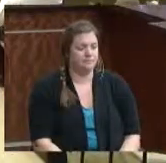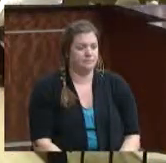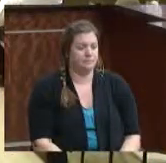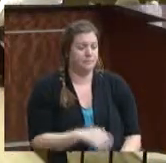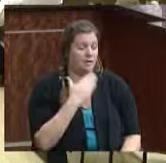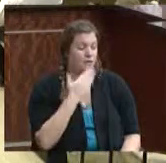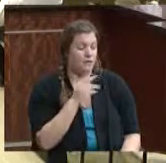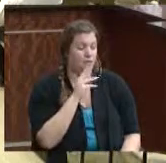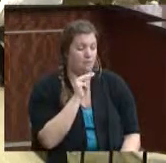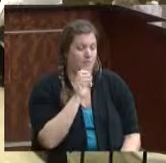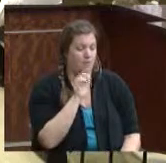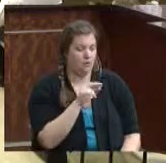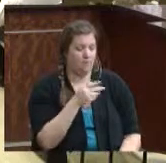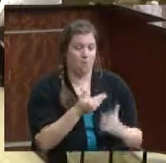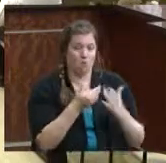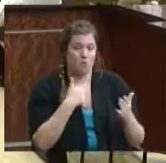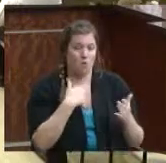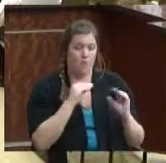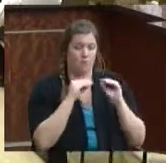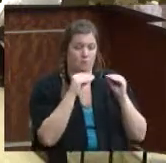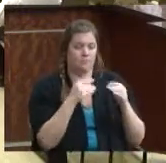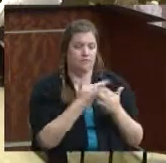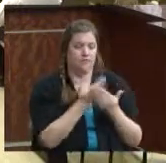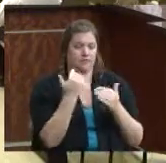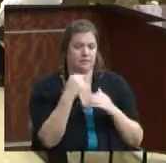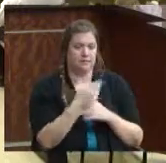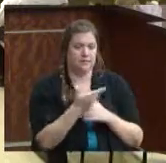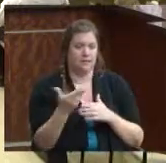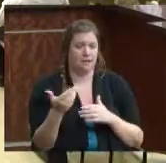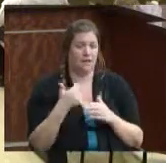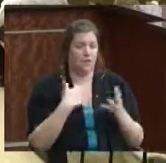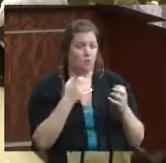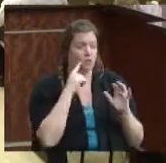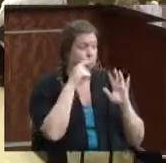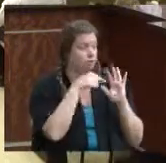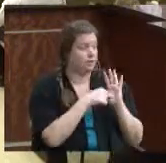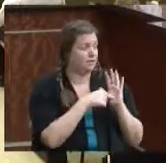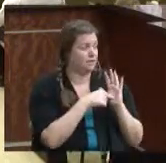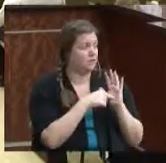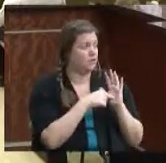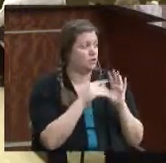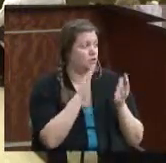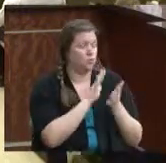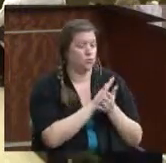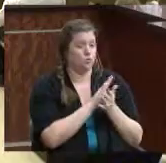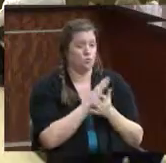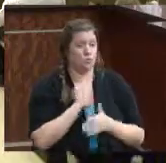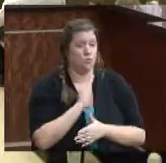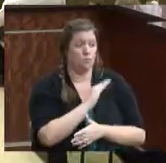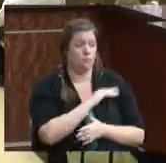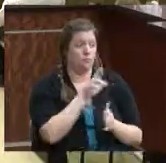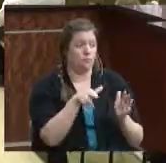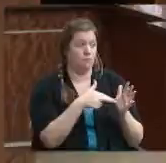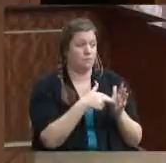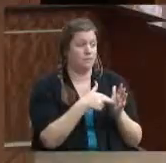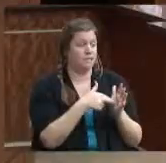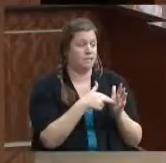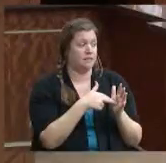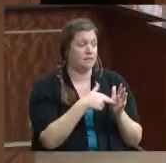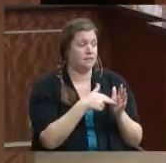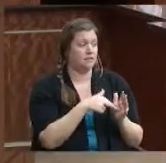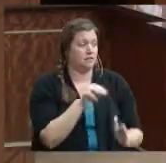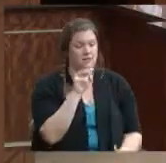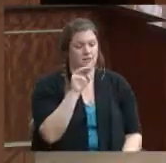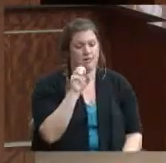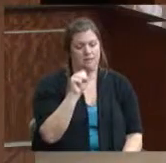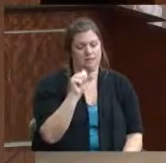Thank you, Mayor. Before I move to the next agenda item, I want to recognize our school board representative, Ms.